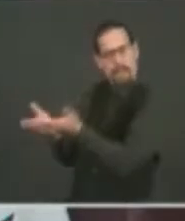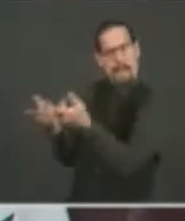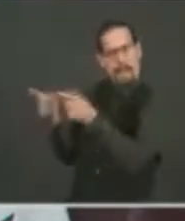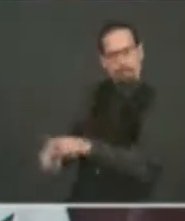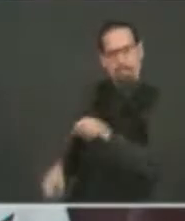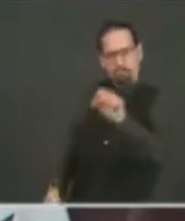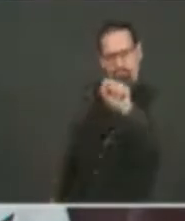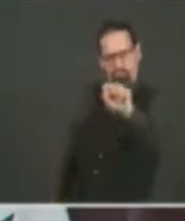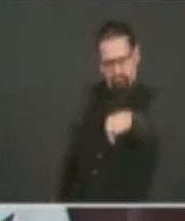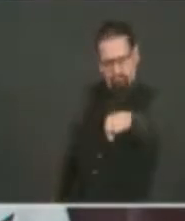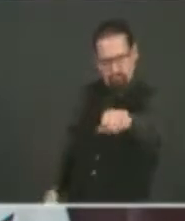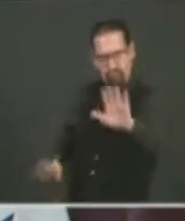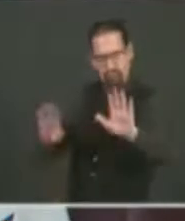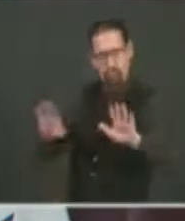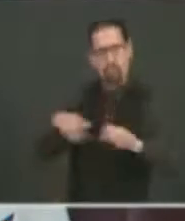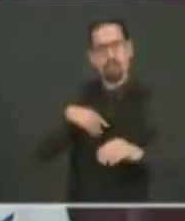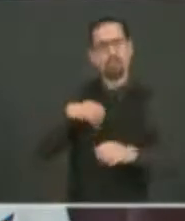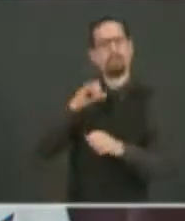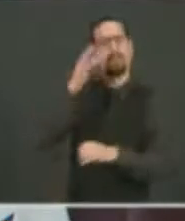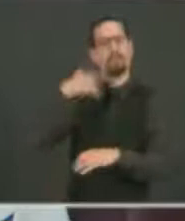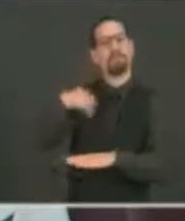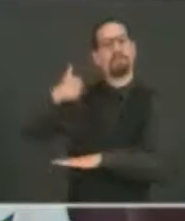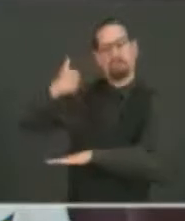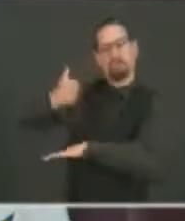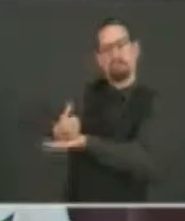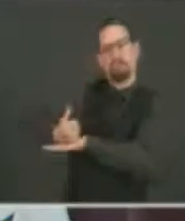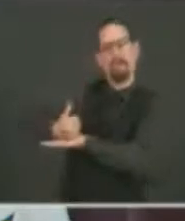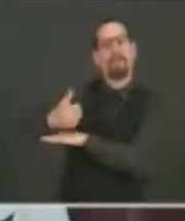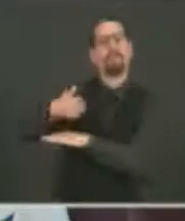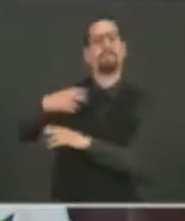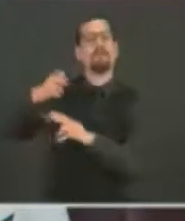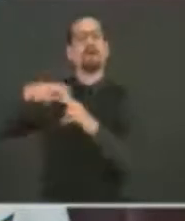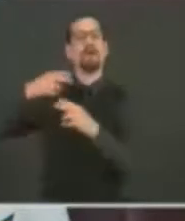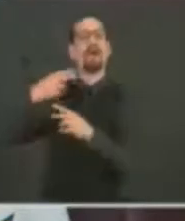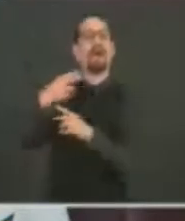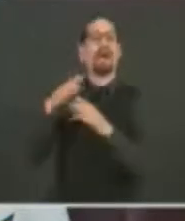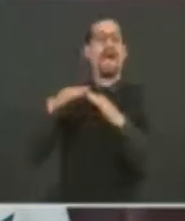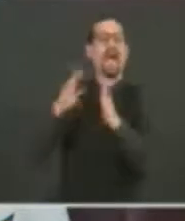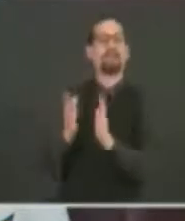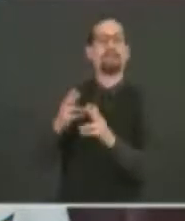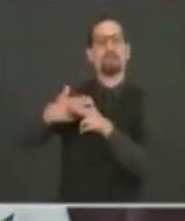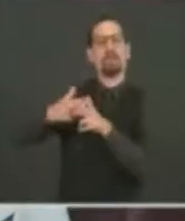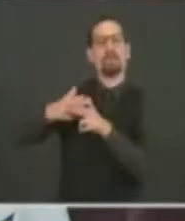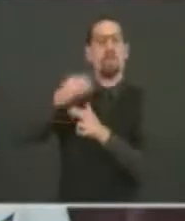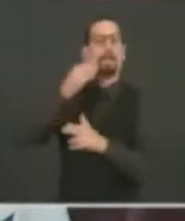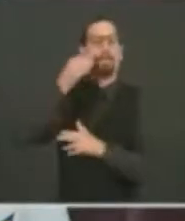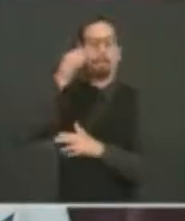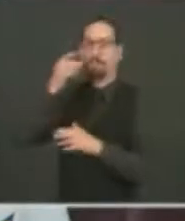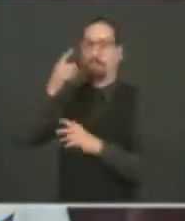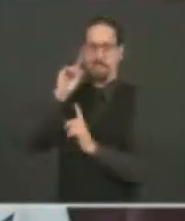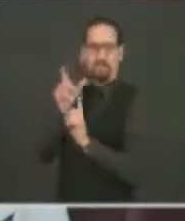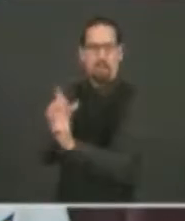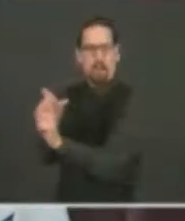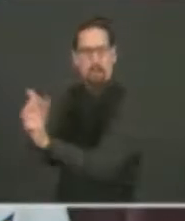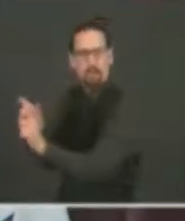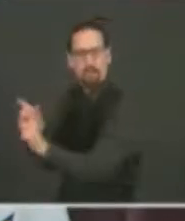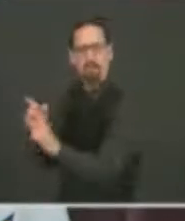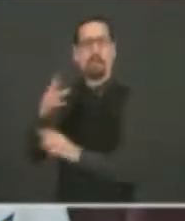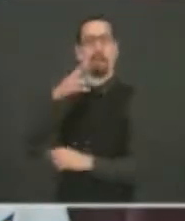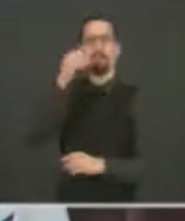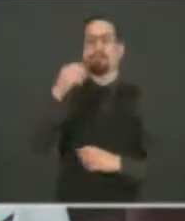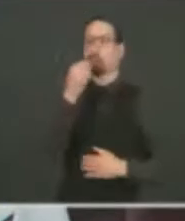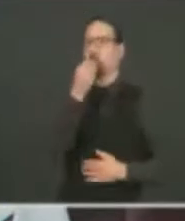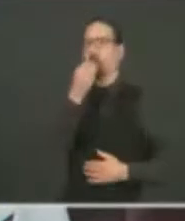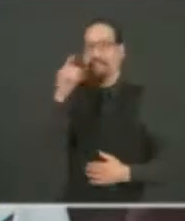extra housing. We're having food delivery to that housing. We're doing contact tracing. We're doing massive testing. We know how to